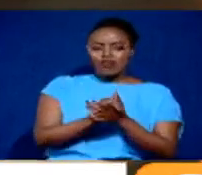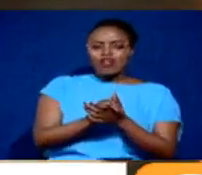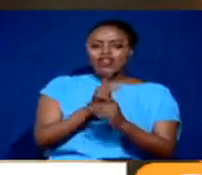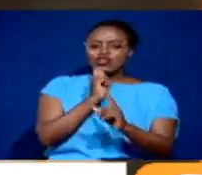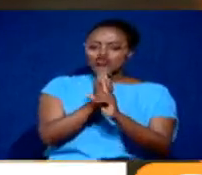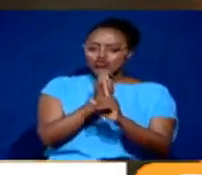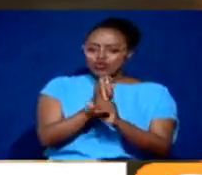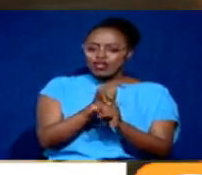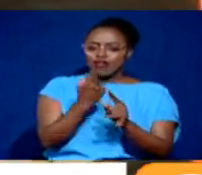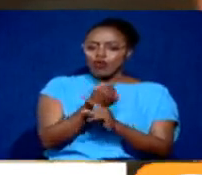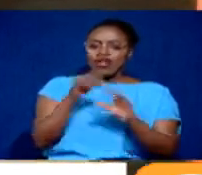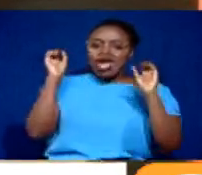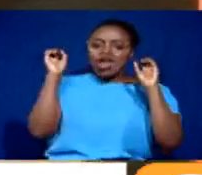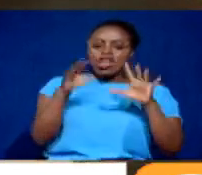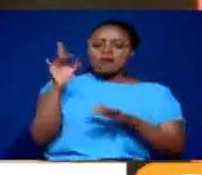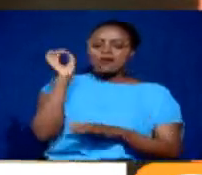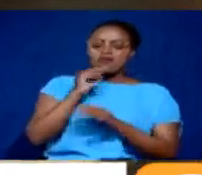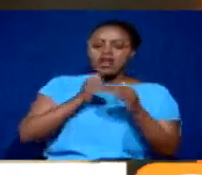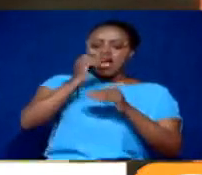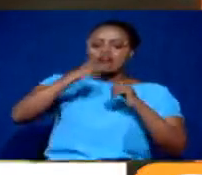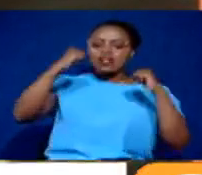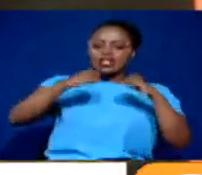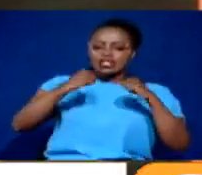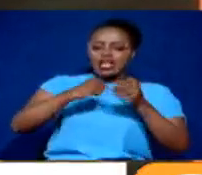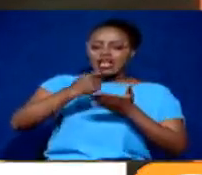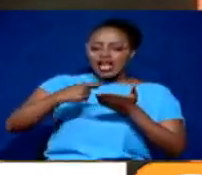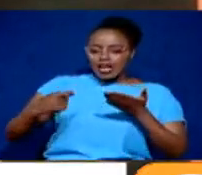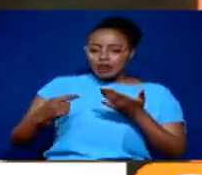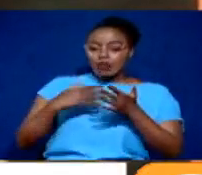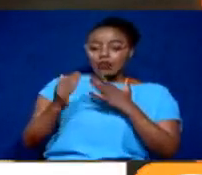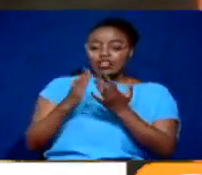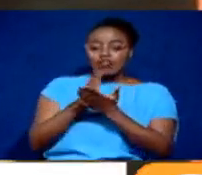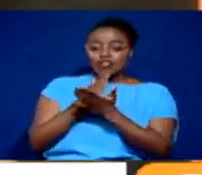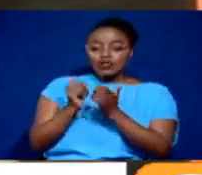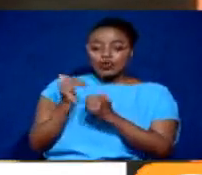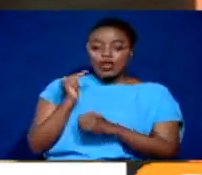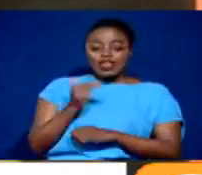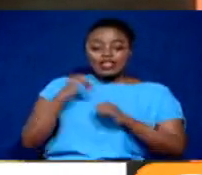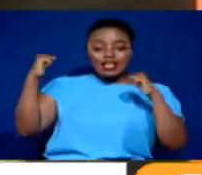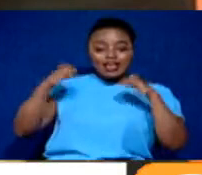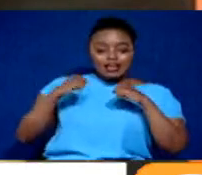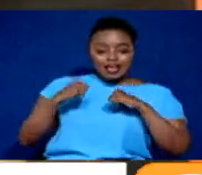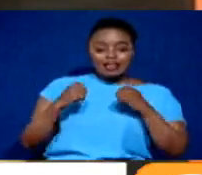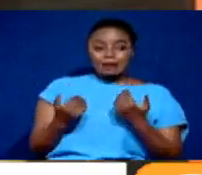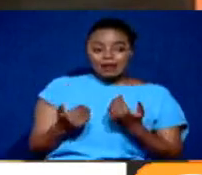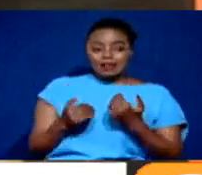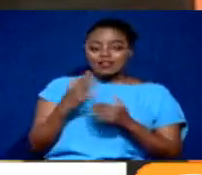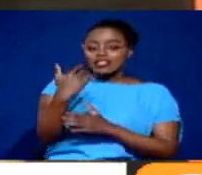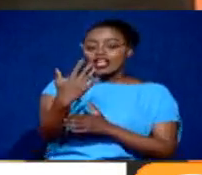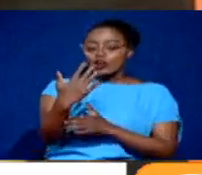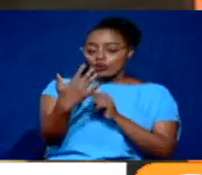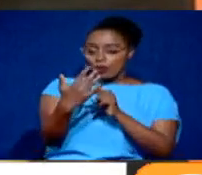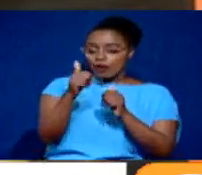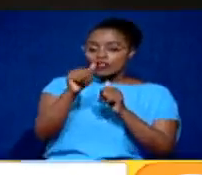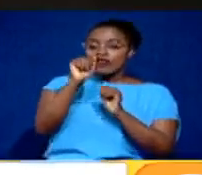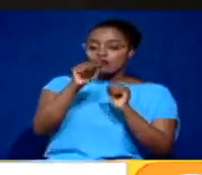just dumped on them after signing an MOU. And what he shared with us as MOU is not a document that